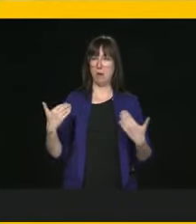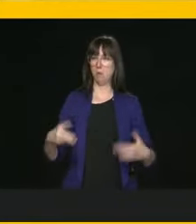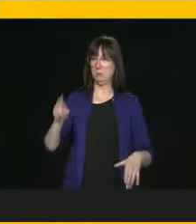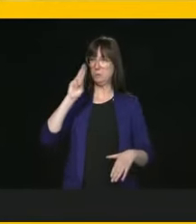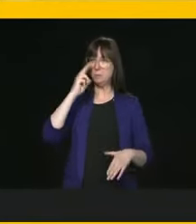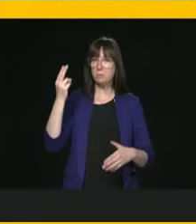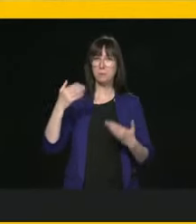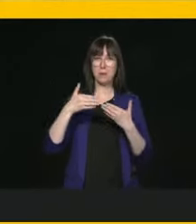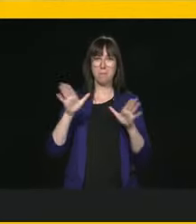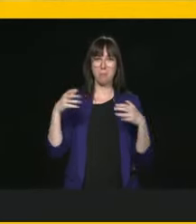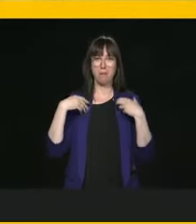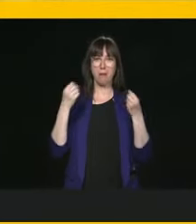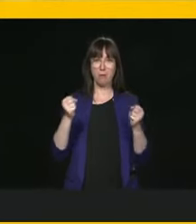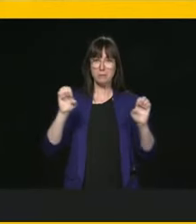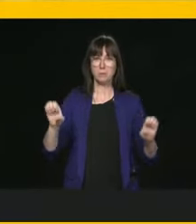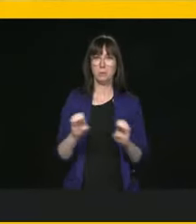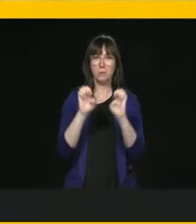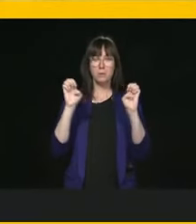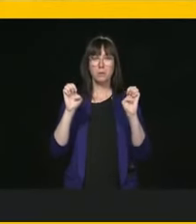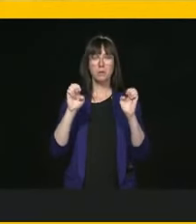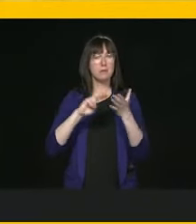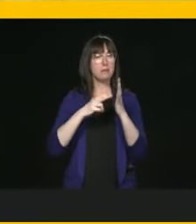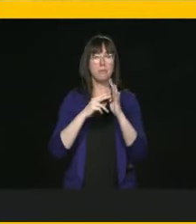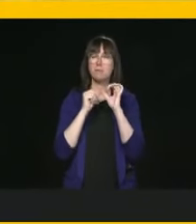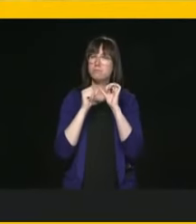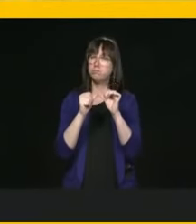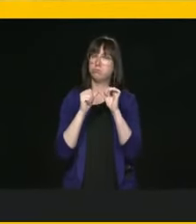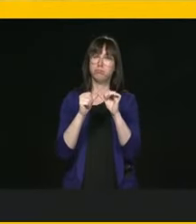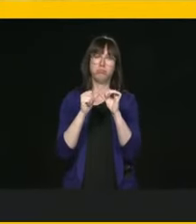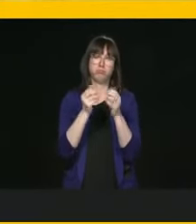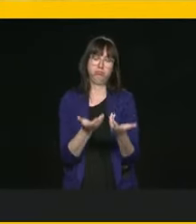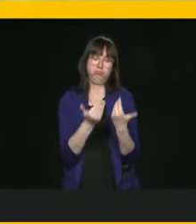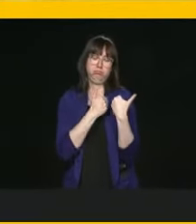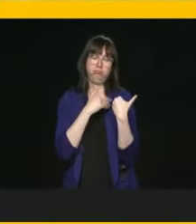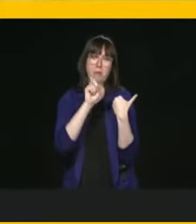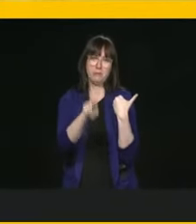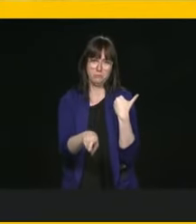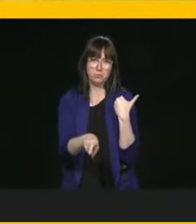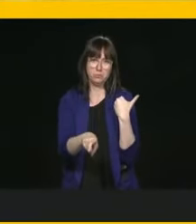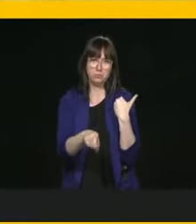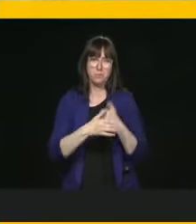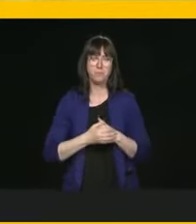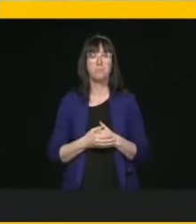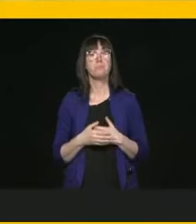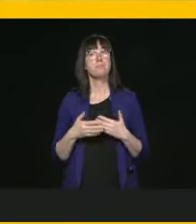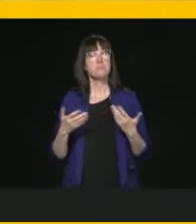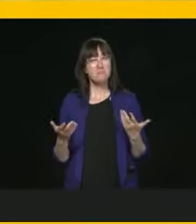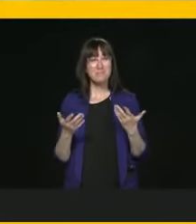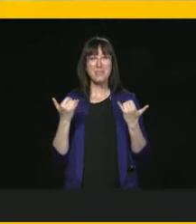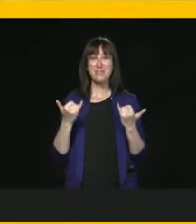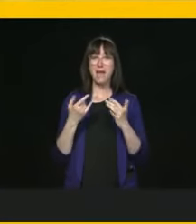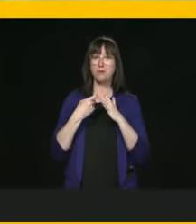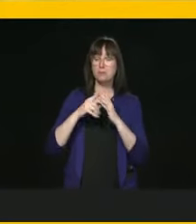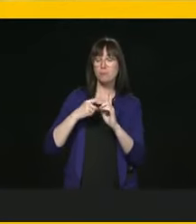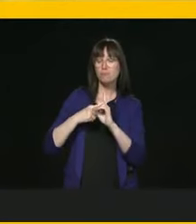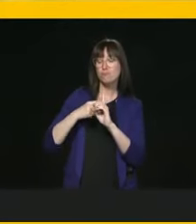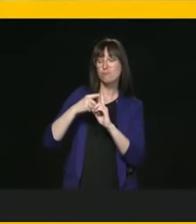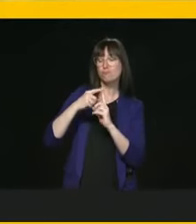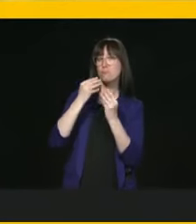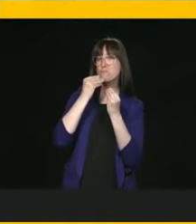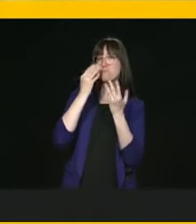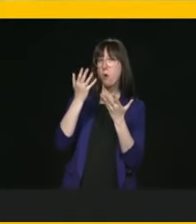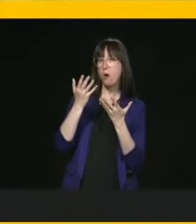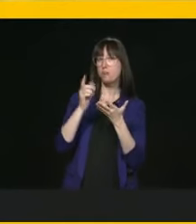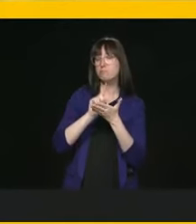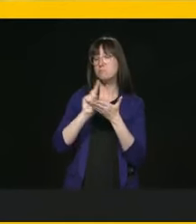health emergency, and we need to keep responding accordingly. So even as the weather gets nicer, and even in the weeks to